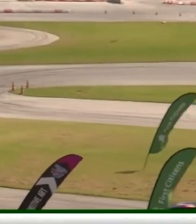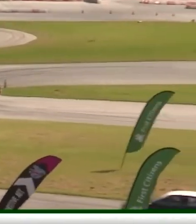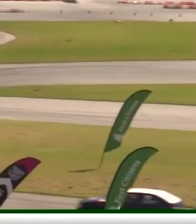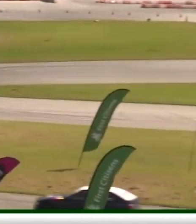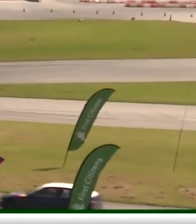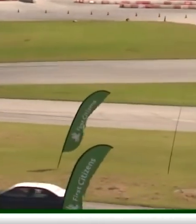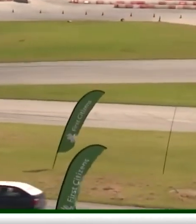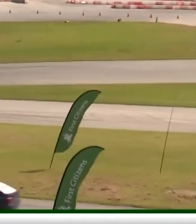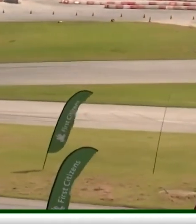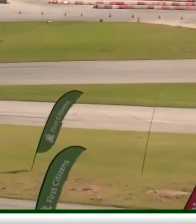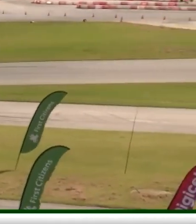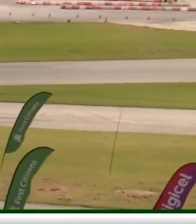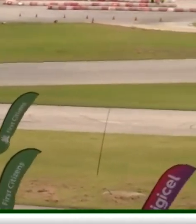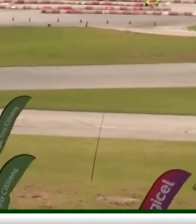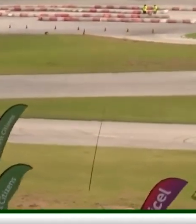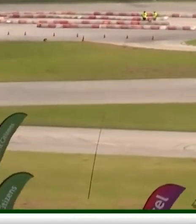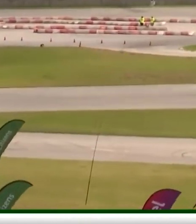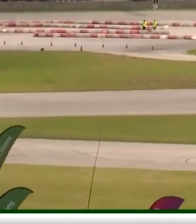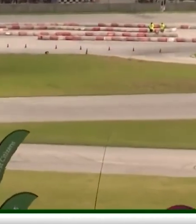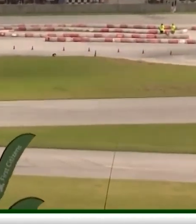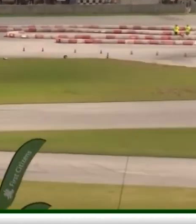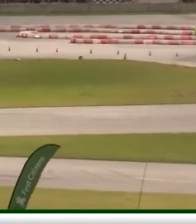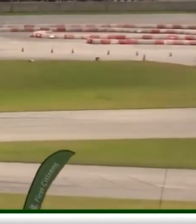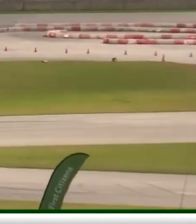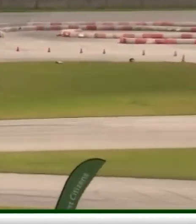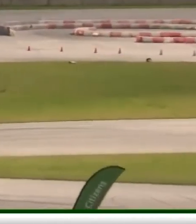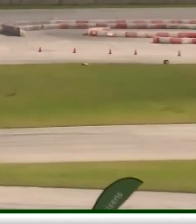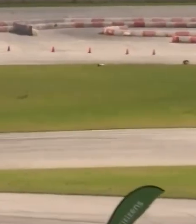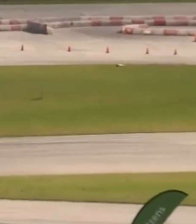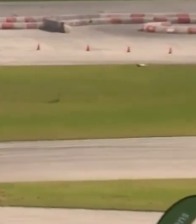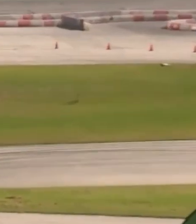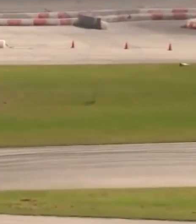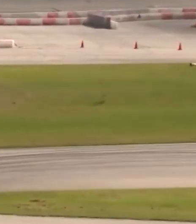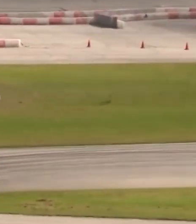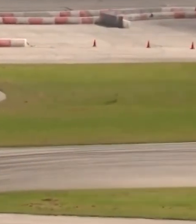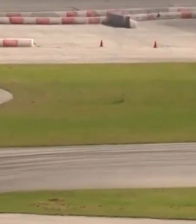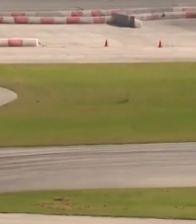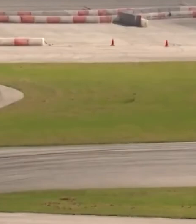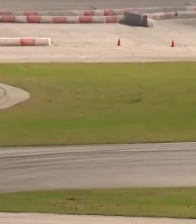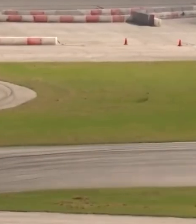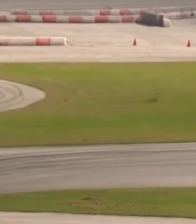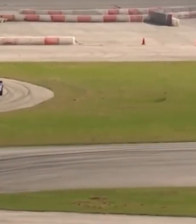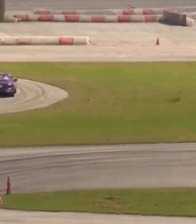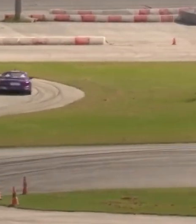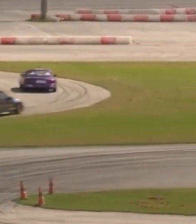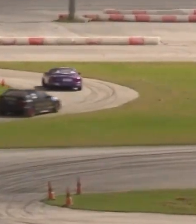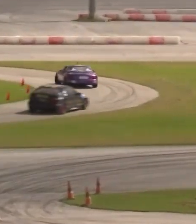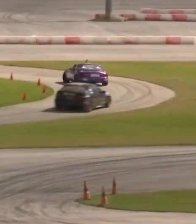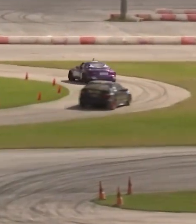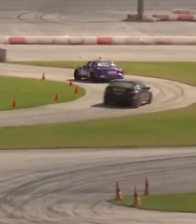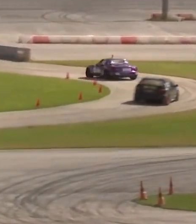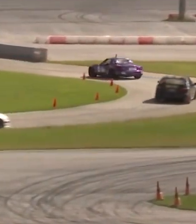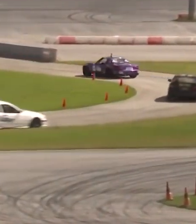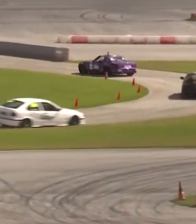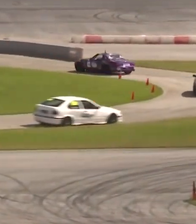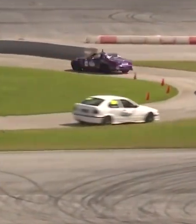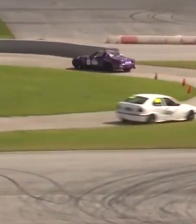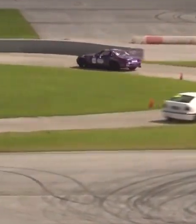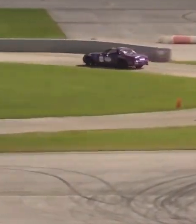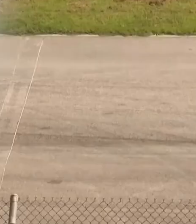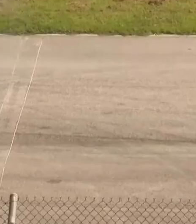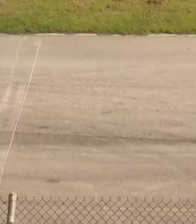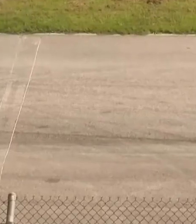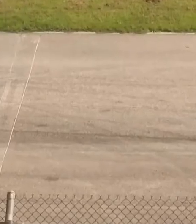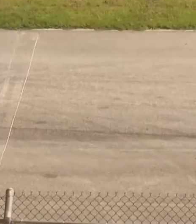Ultrafest 2022. As you can see, a wide range of machinery on tap for this rally sprint. First matchup